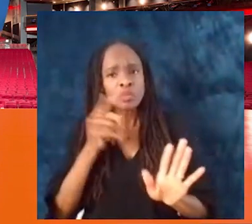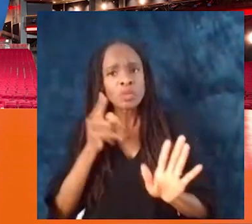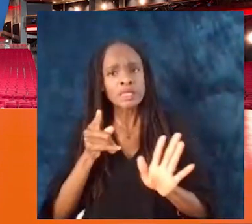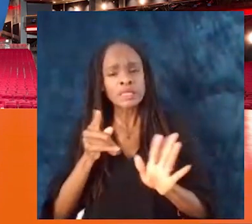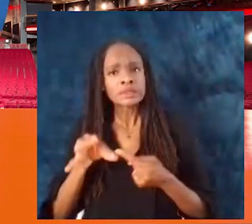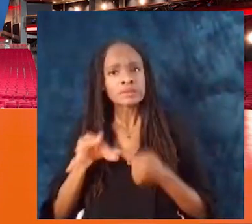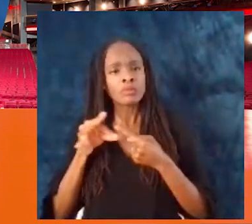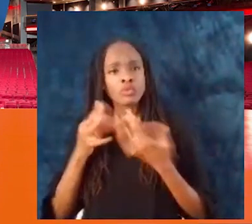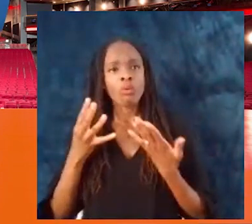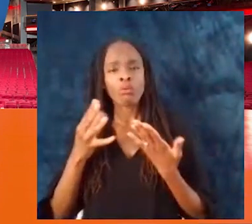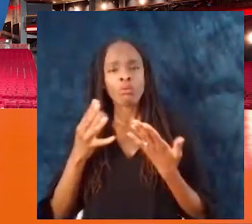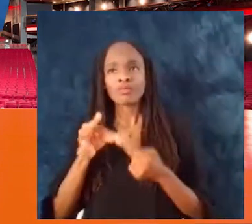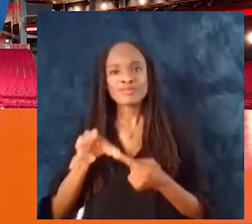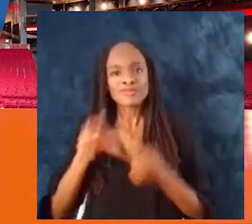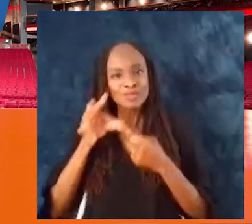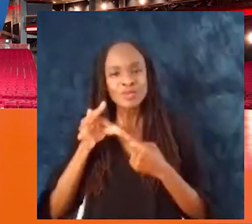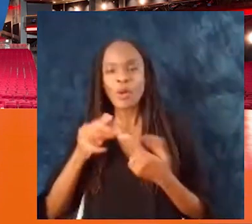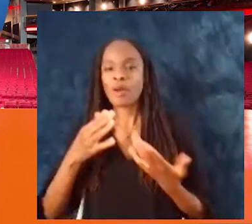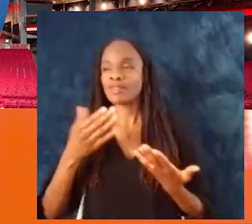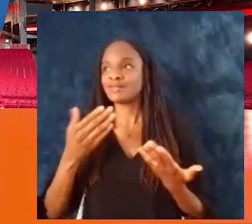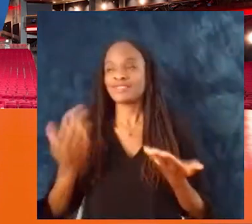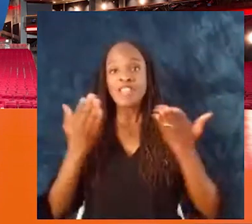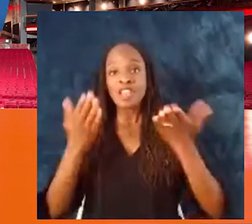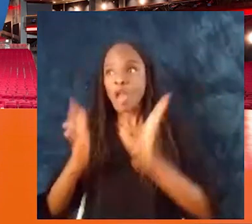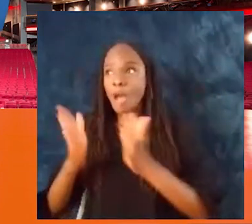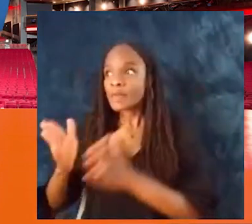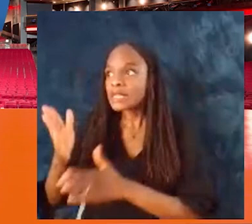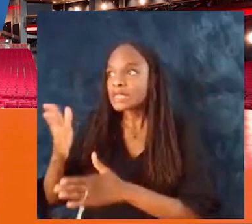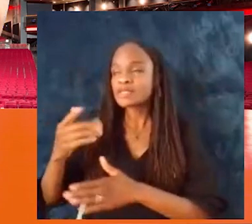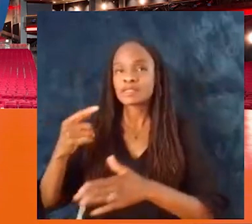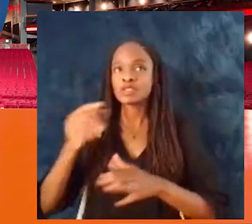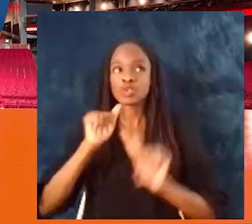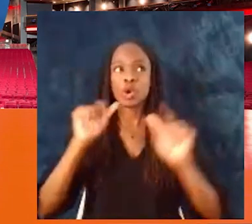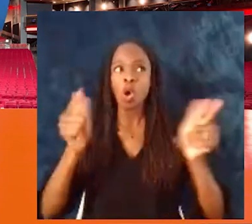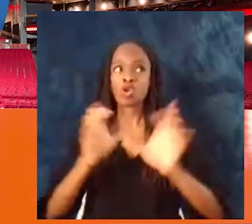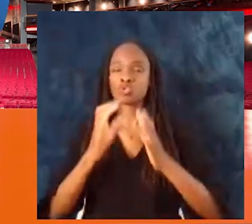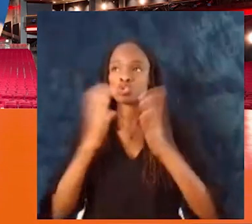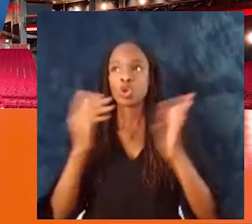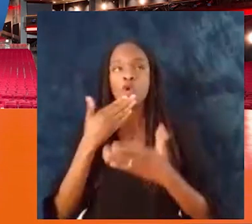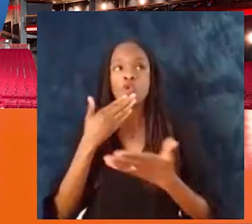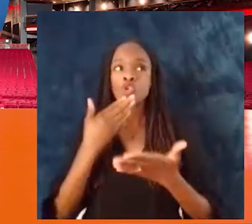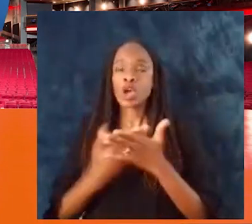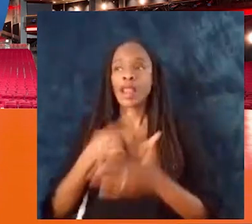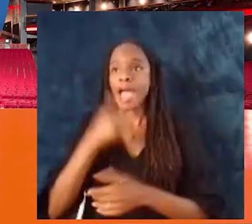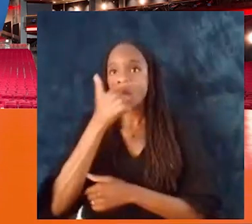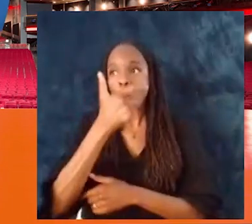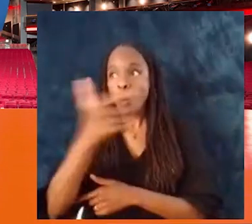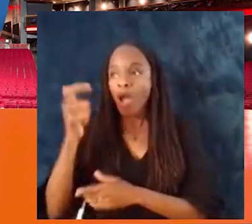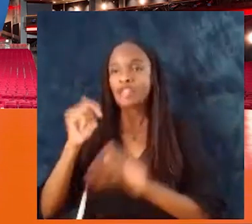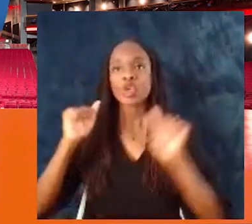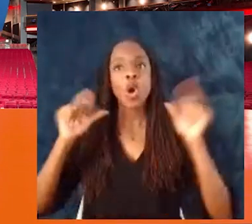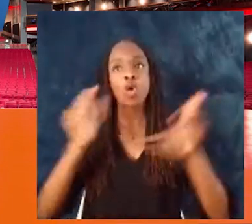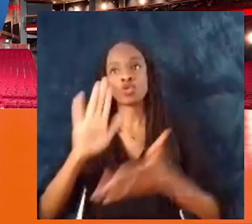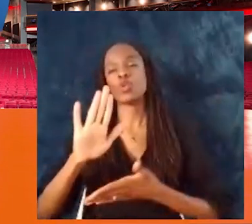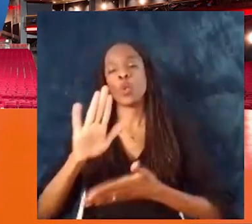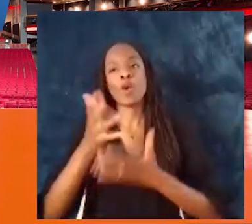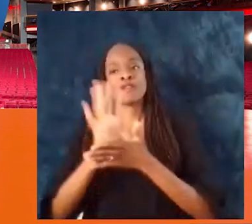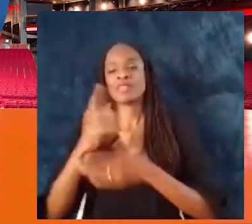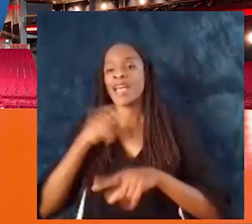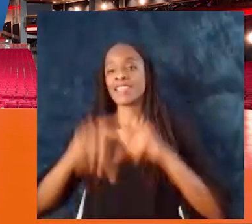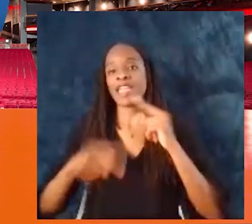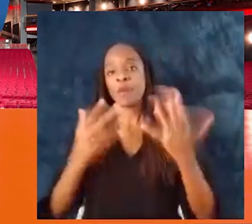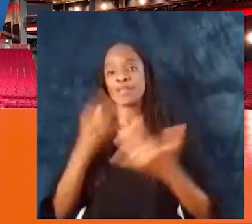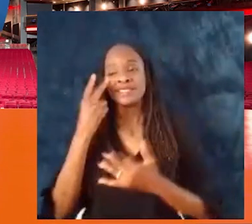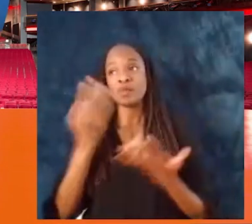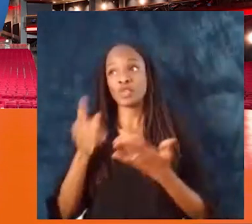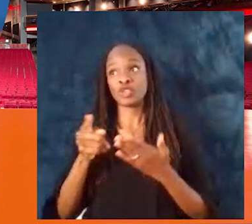nominees are just, you guys were so good. I watched all of your films. They are so amazing. I really can't wait to see what you guys do next. And